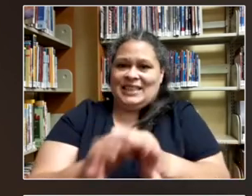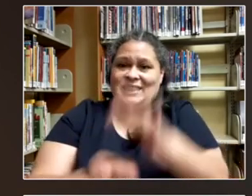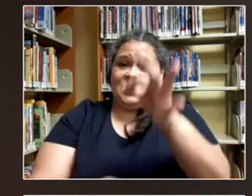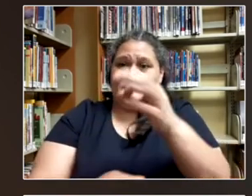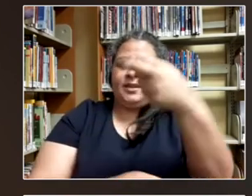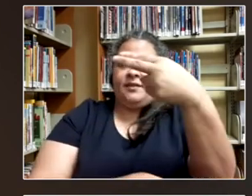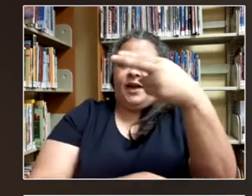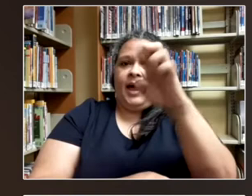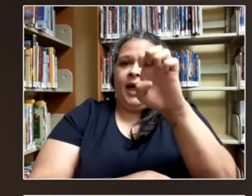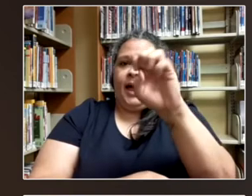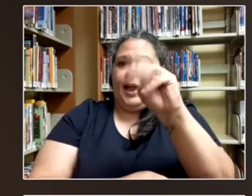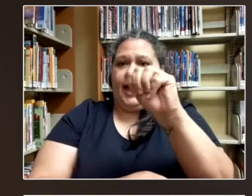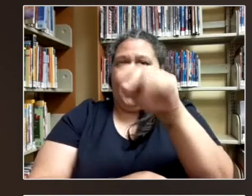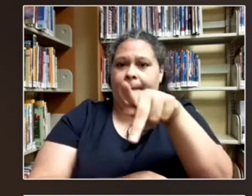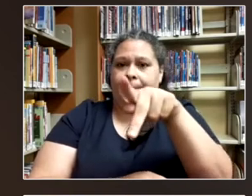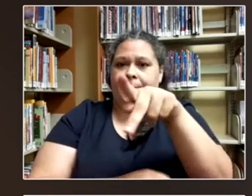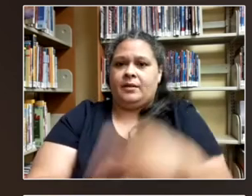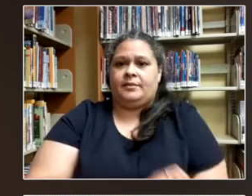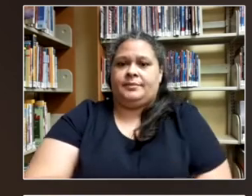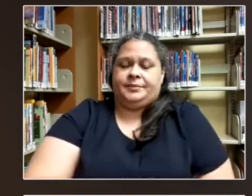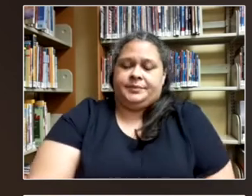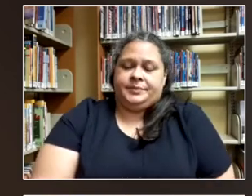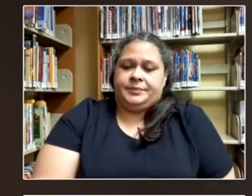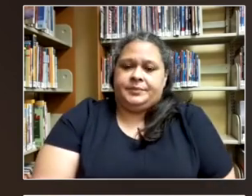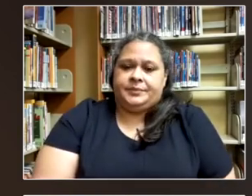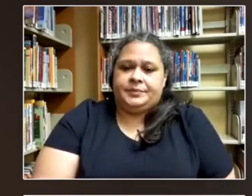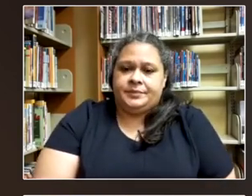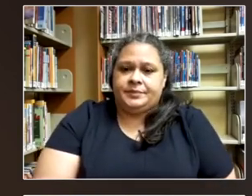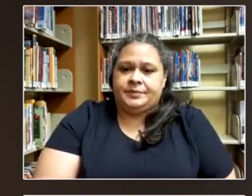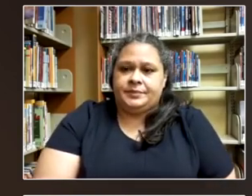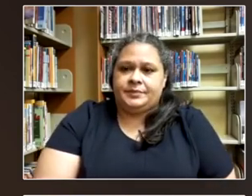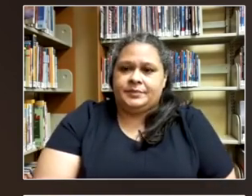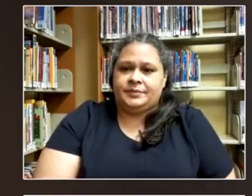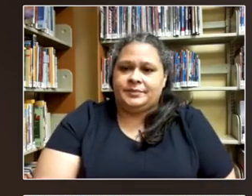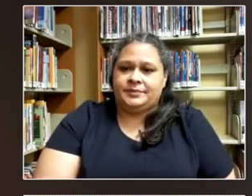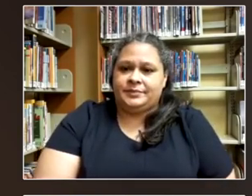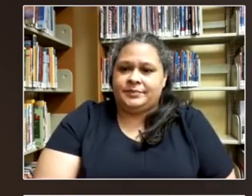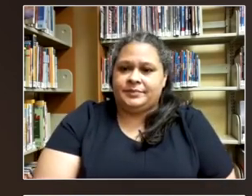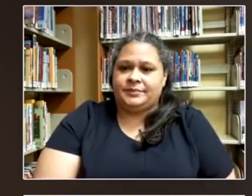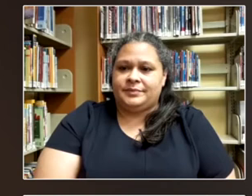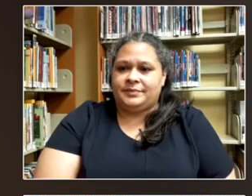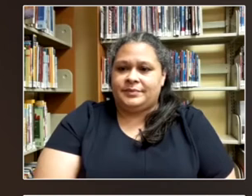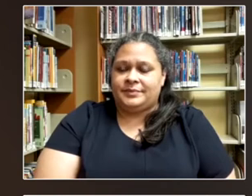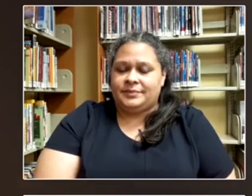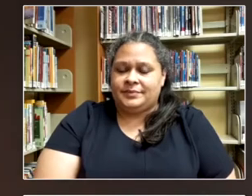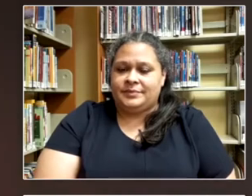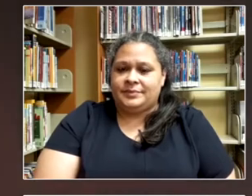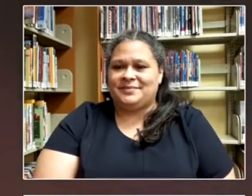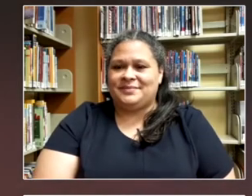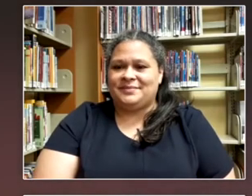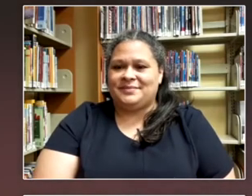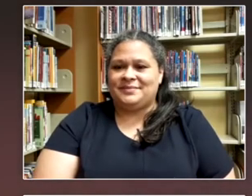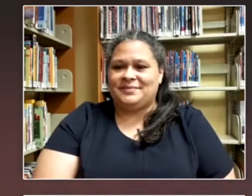Otras enredaderas desramadas, calabaza, de peludos tallos, cáñamo.